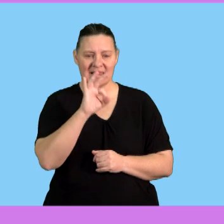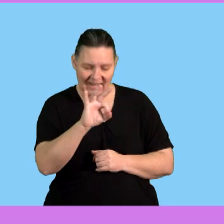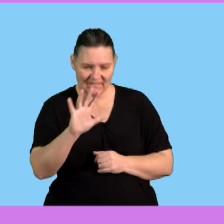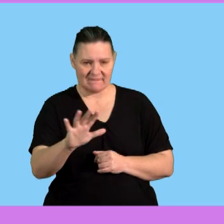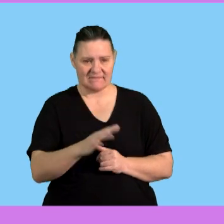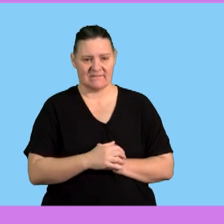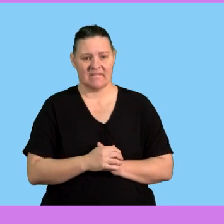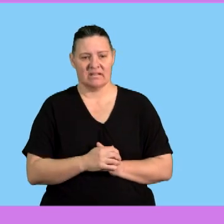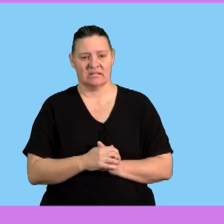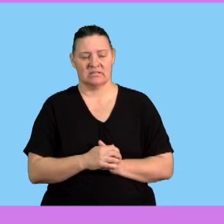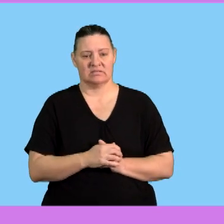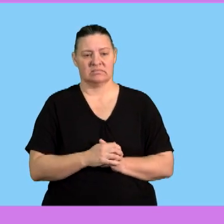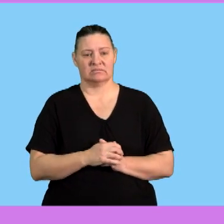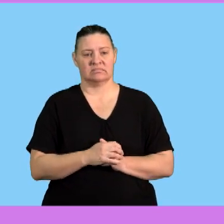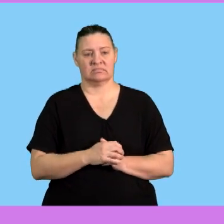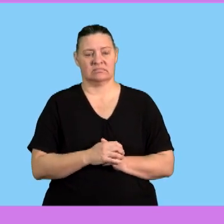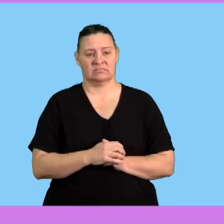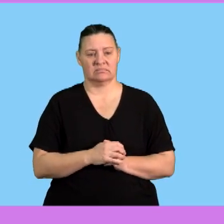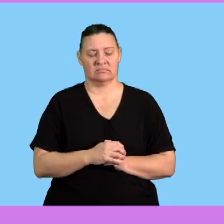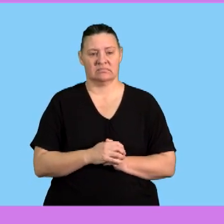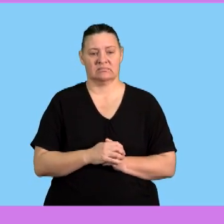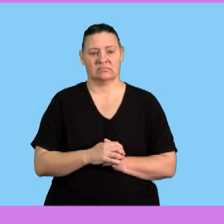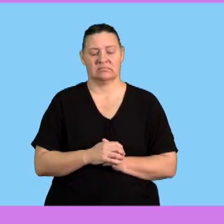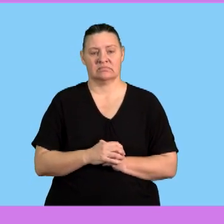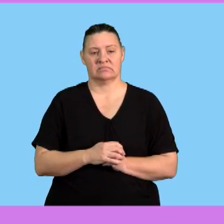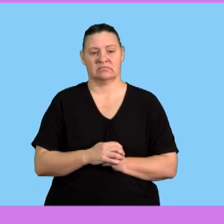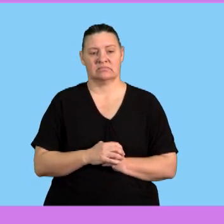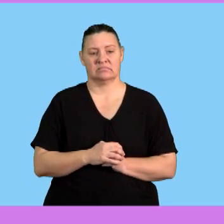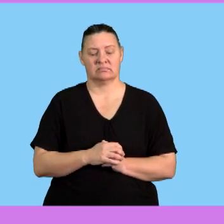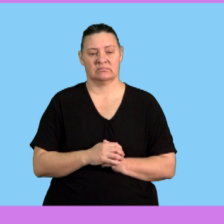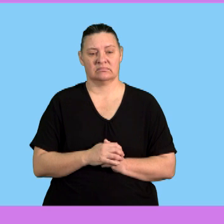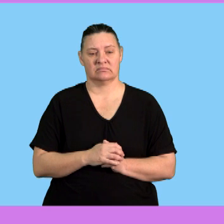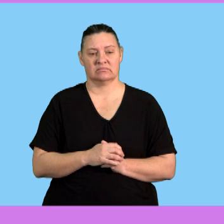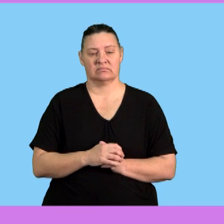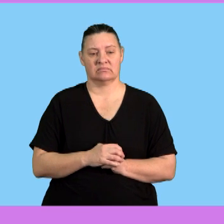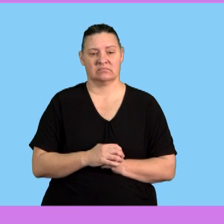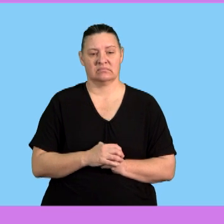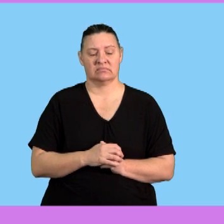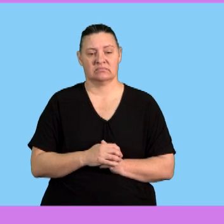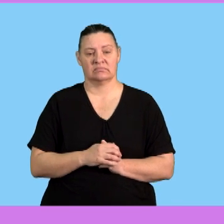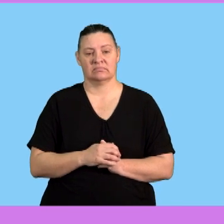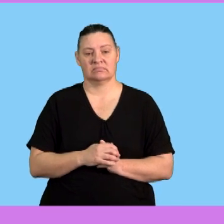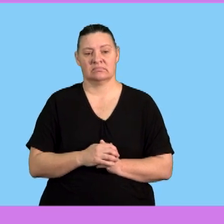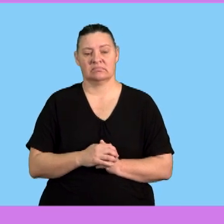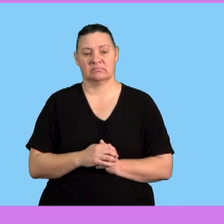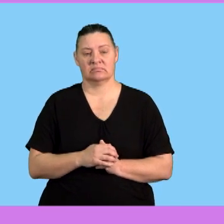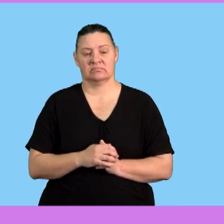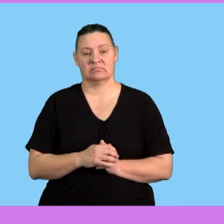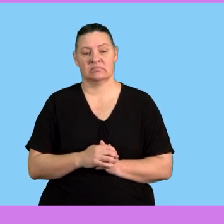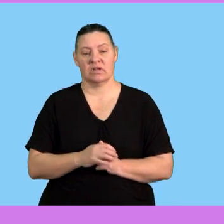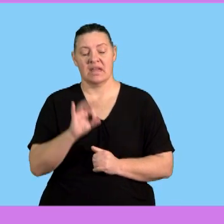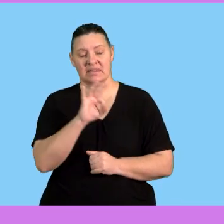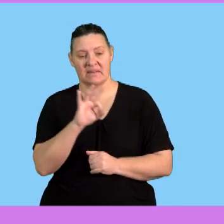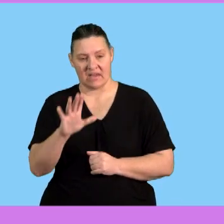have already taken this 3 as our 3 hours. Now we are left with 35. So we have 35. We are converting it